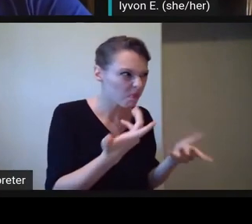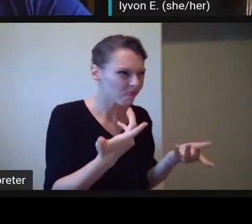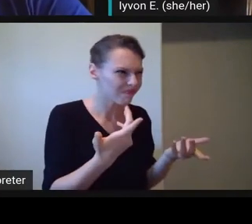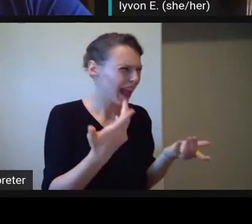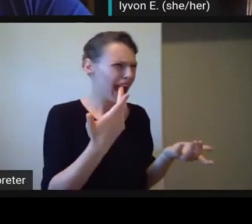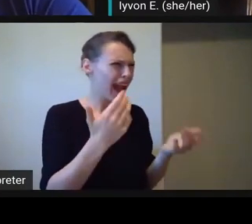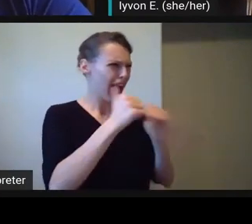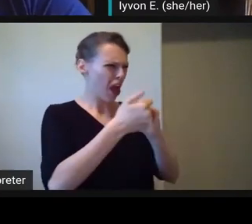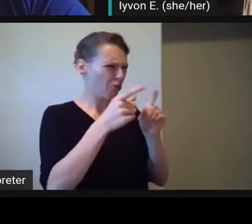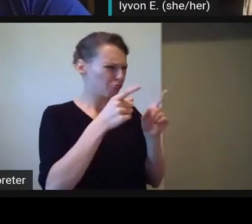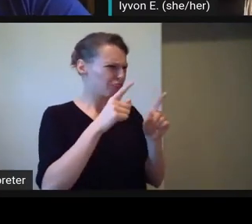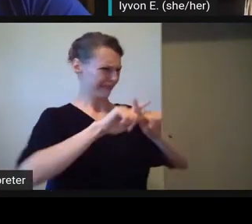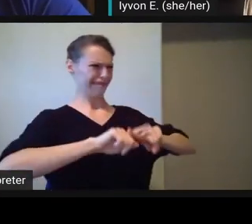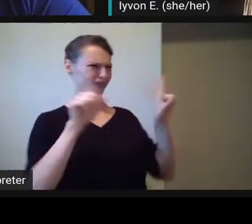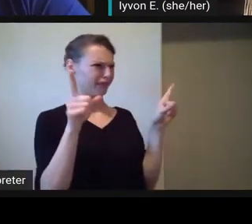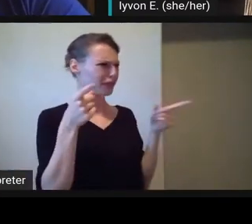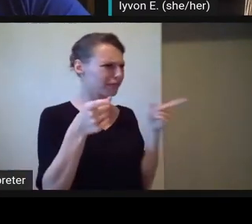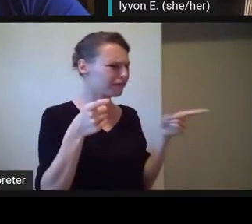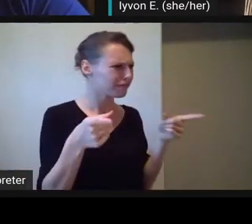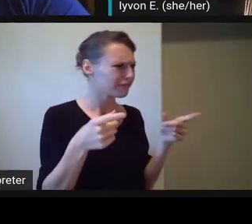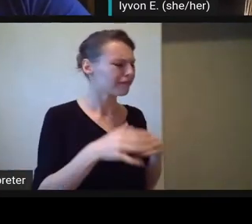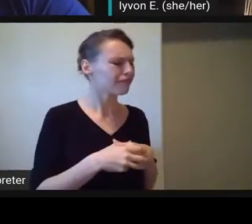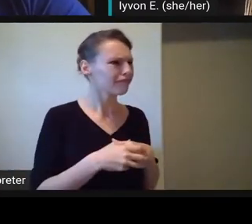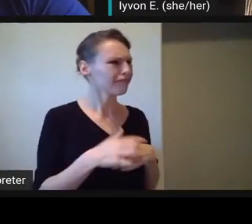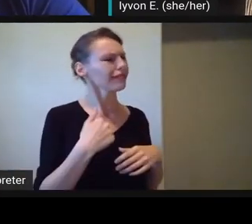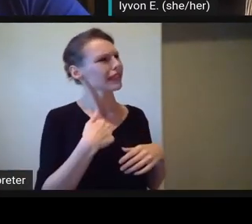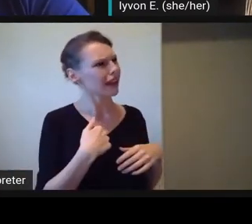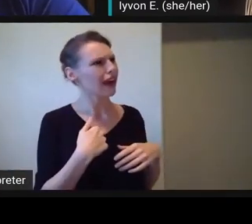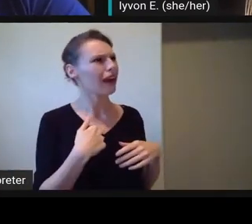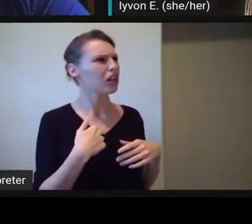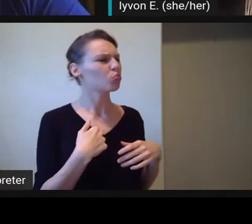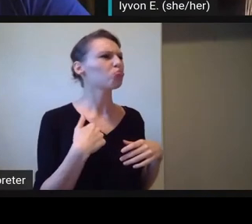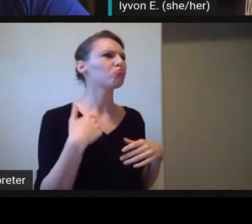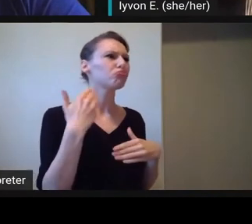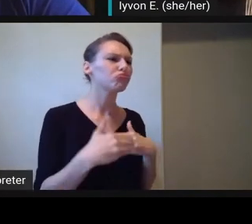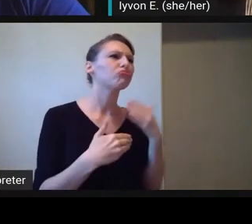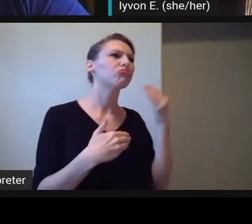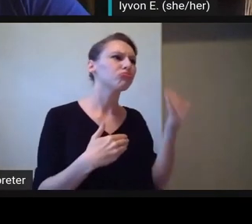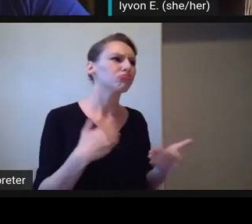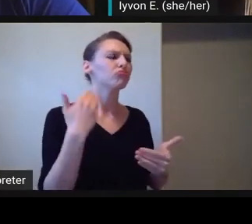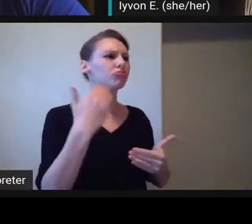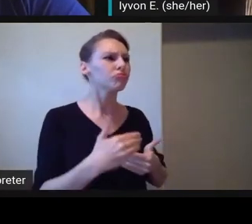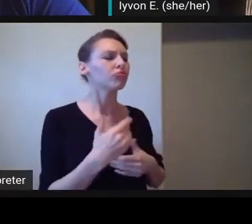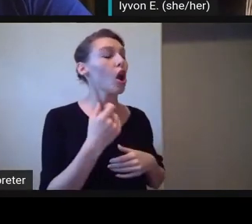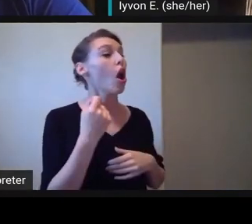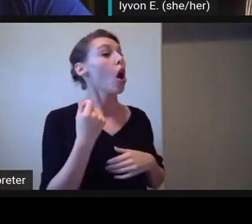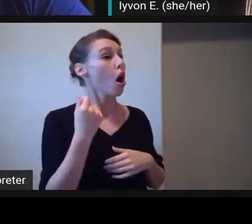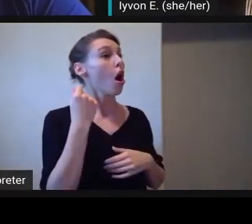dramaturg not a director? And as I began to understand more what was going on, I really thought about